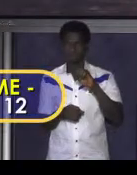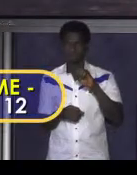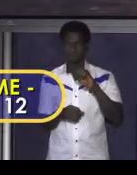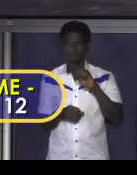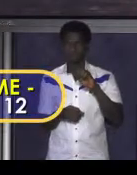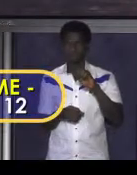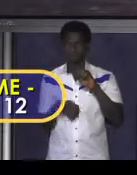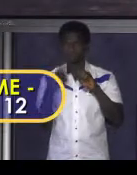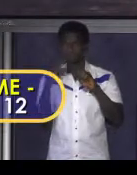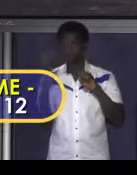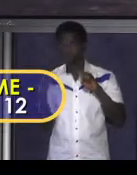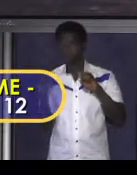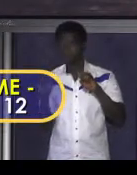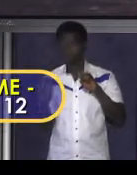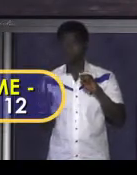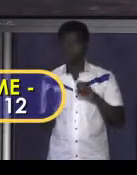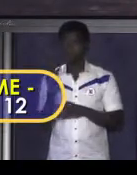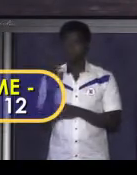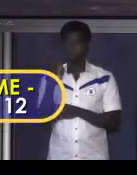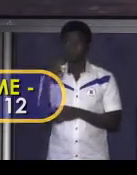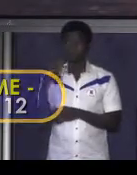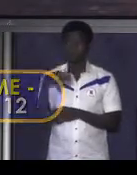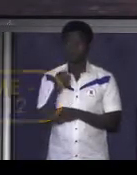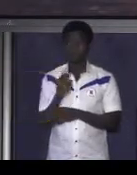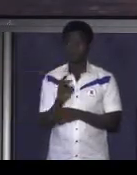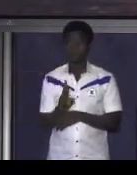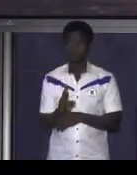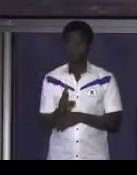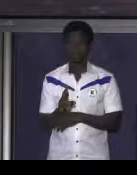no. Oh, okay. Metaphor.